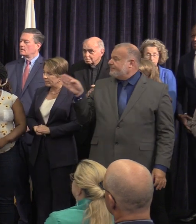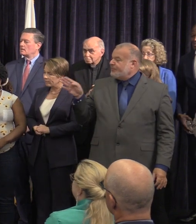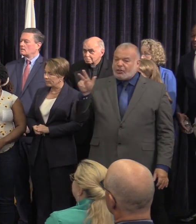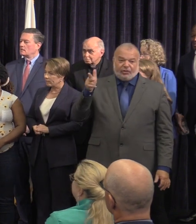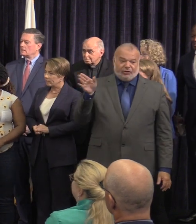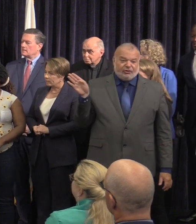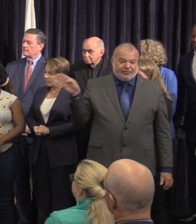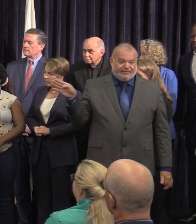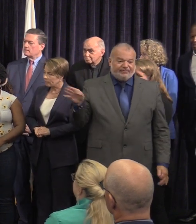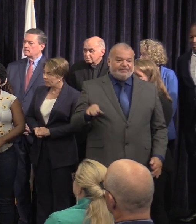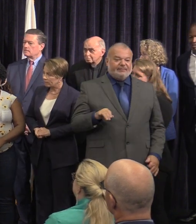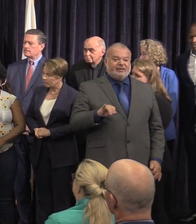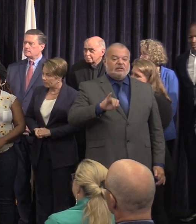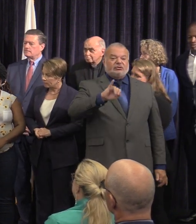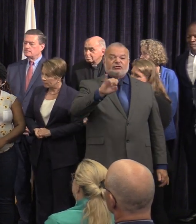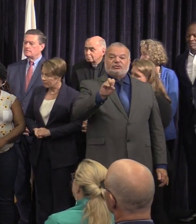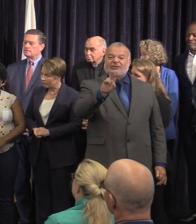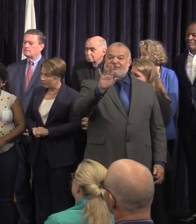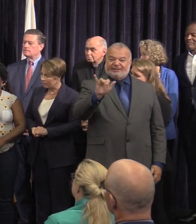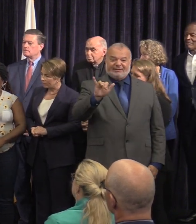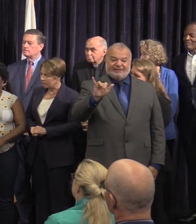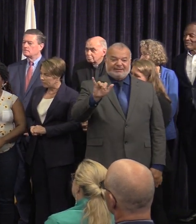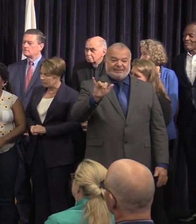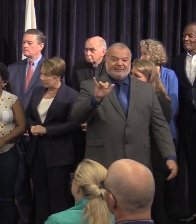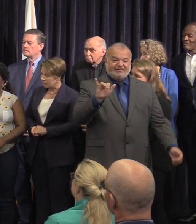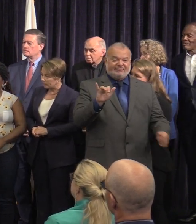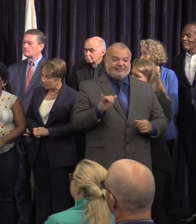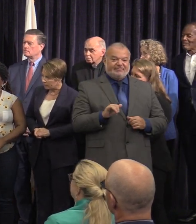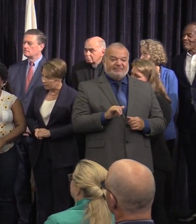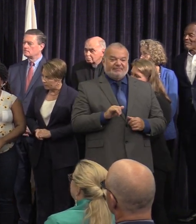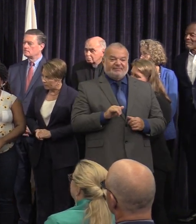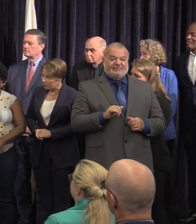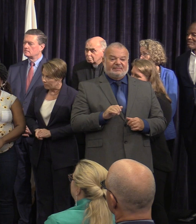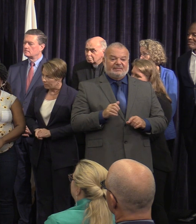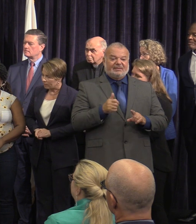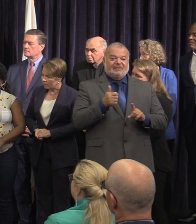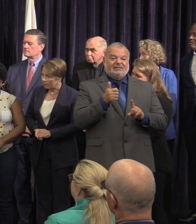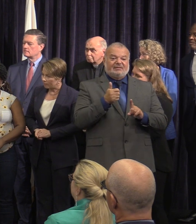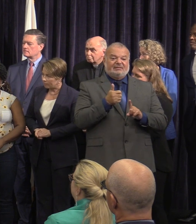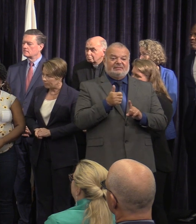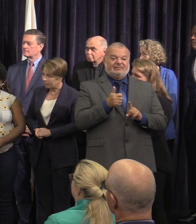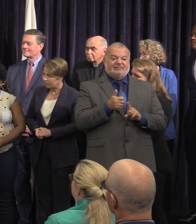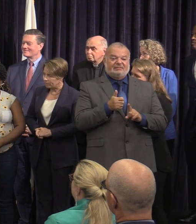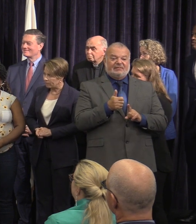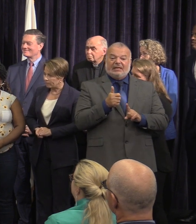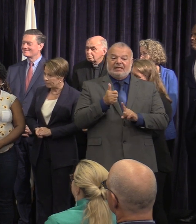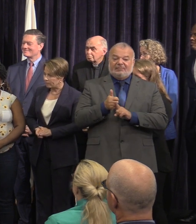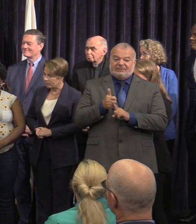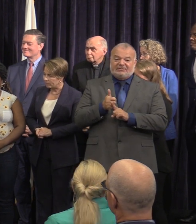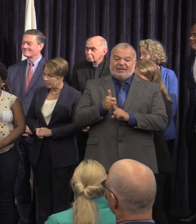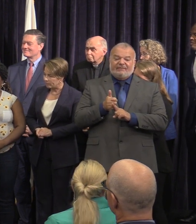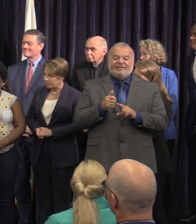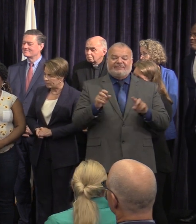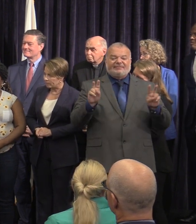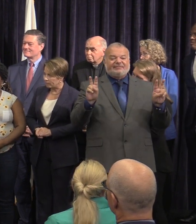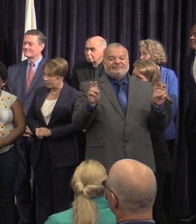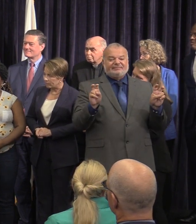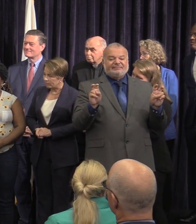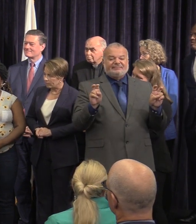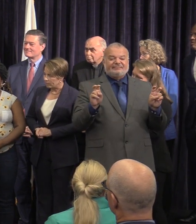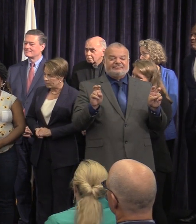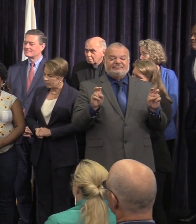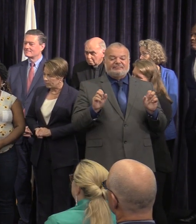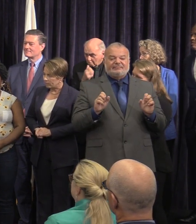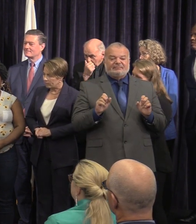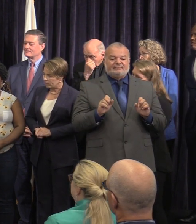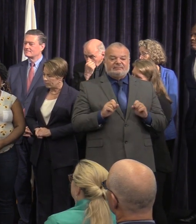We have Jerry. Jerry is an entrepreneur. He loves touching everything. The minute that Jerry came